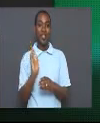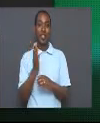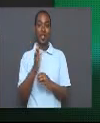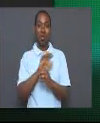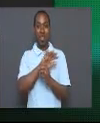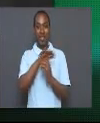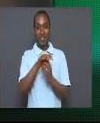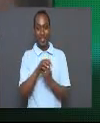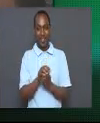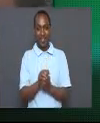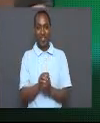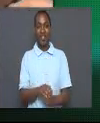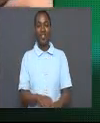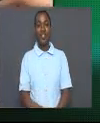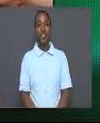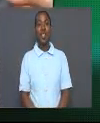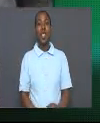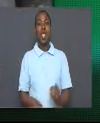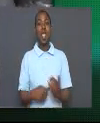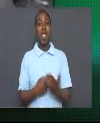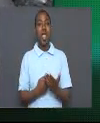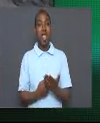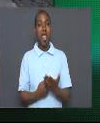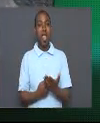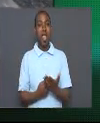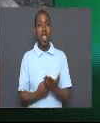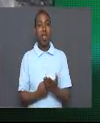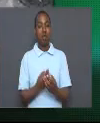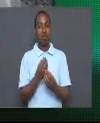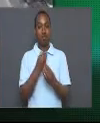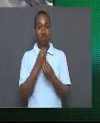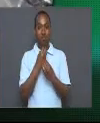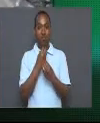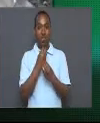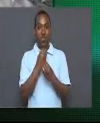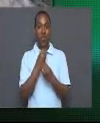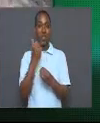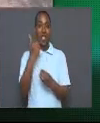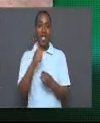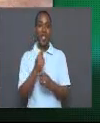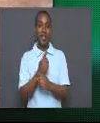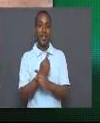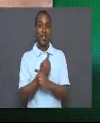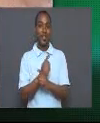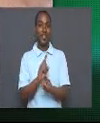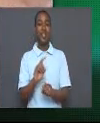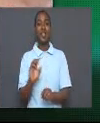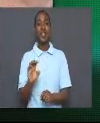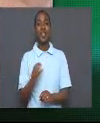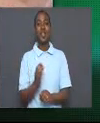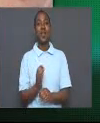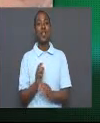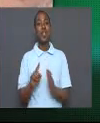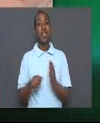sealed. This leaves the food free from air exposure and